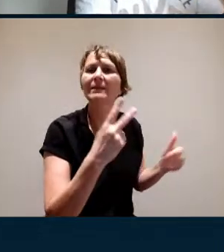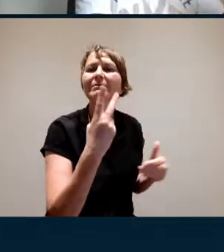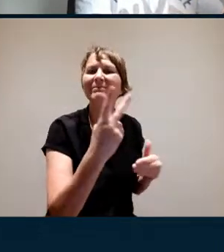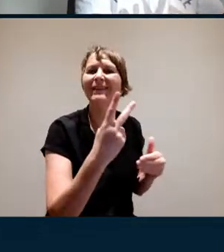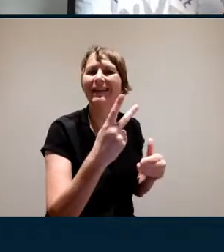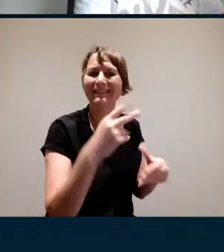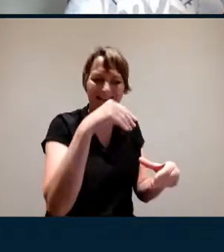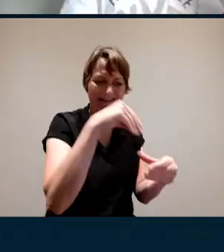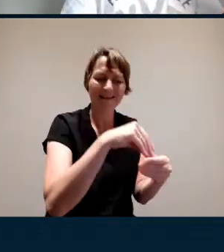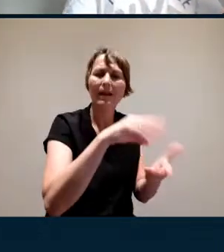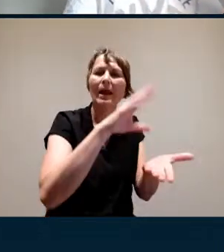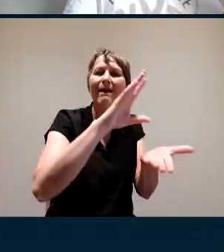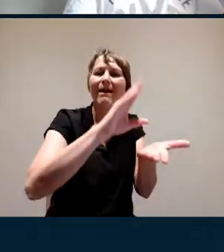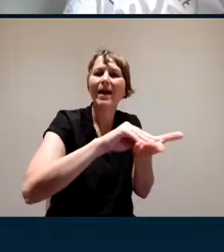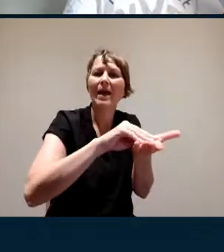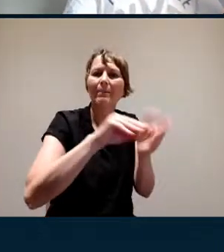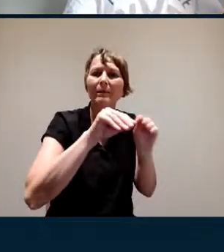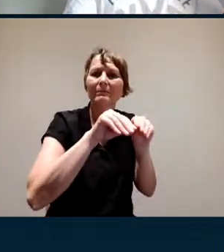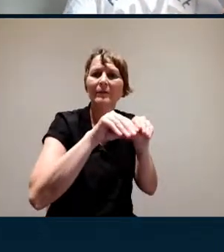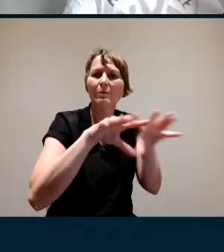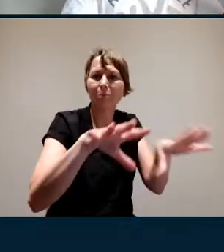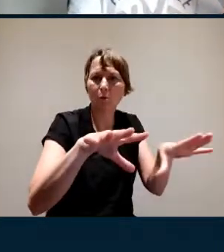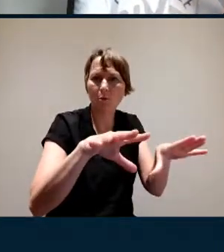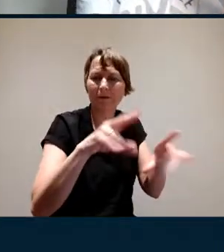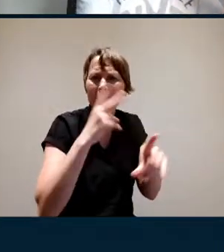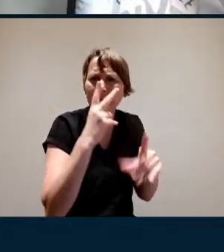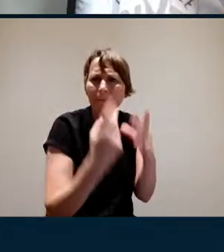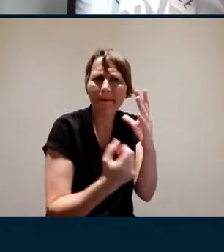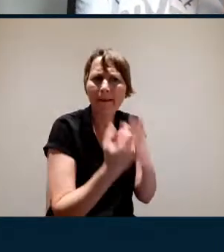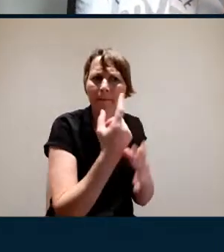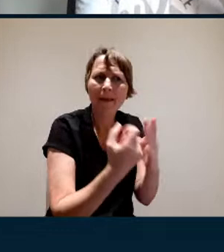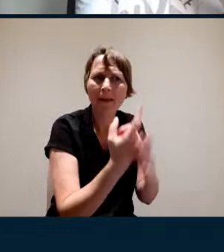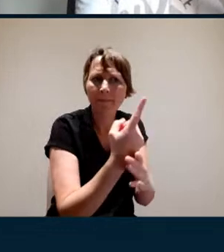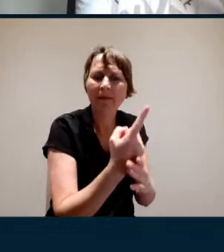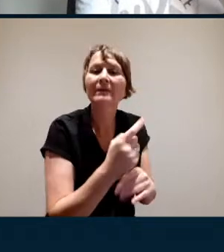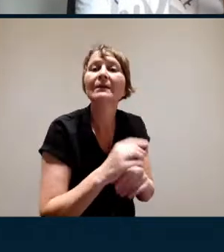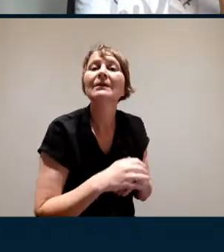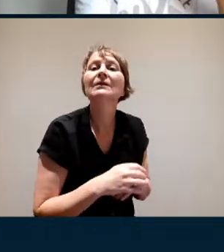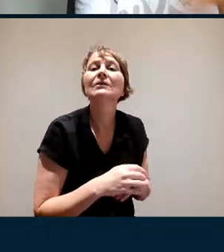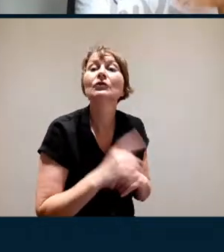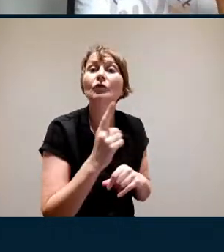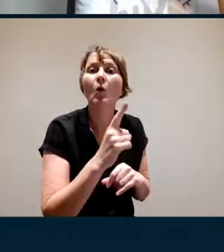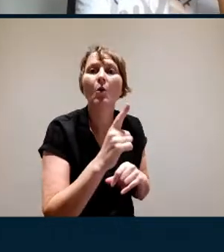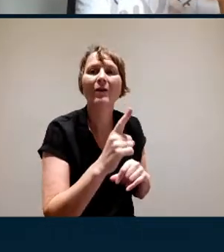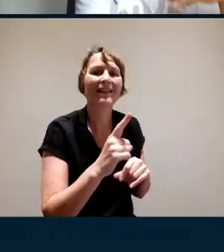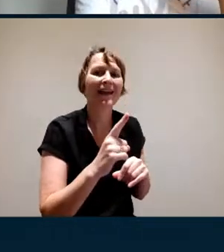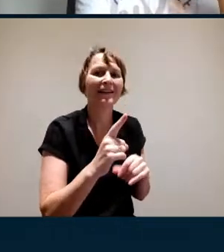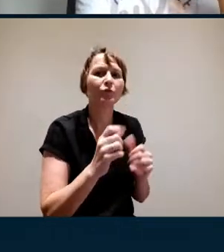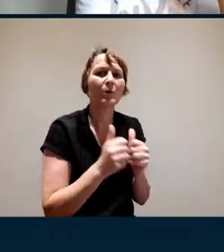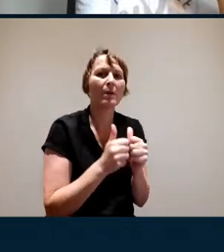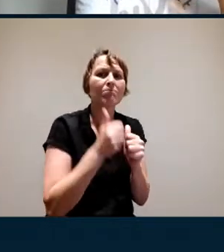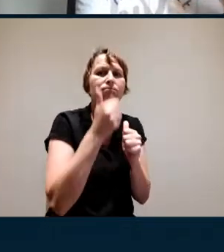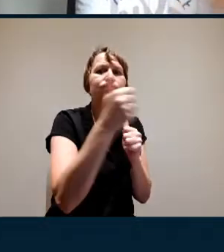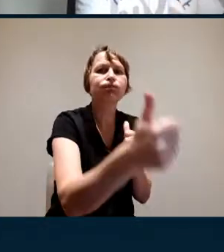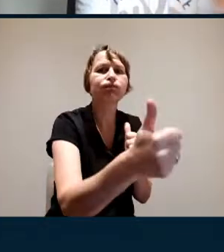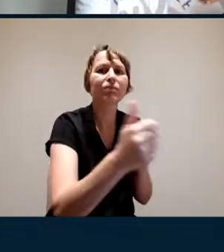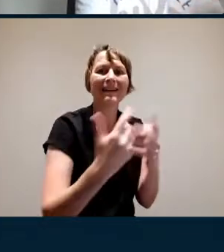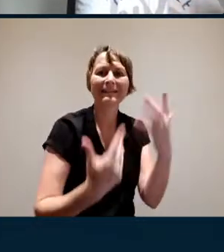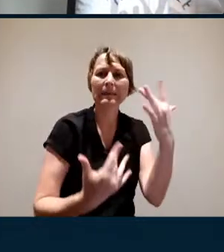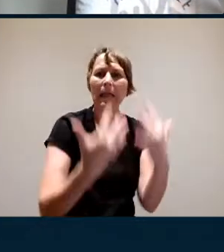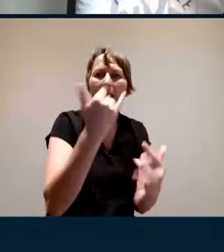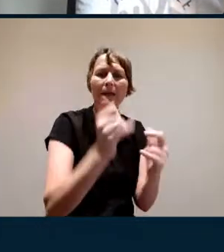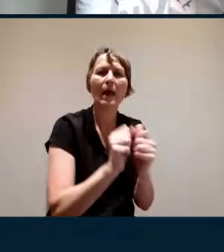and the extension keeps sending the telemetry data, the exceptions, the events, and